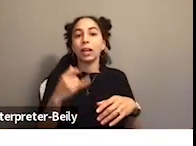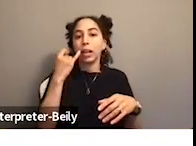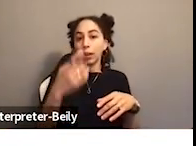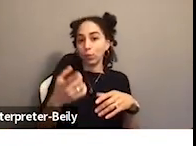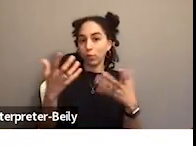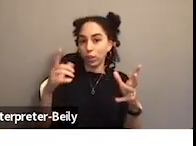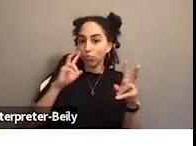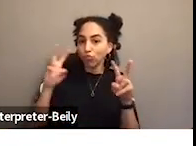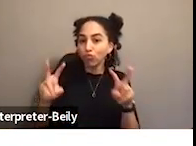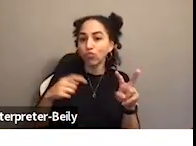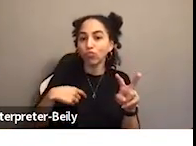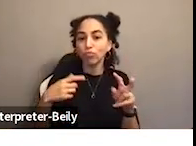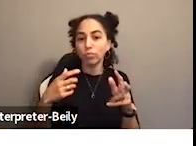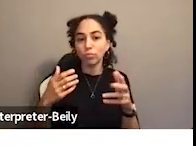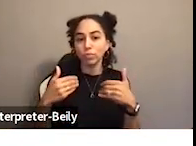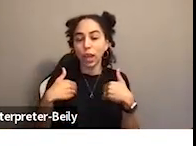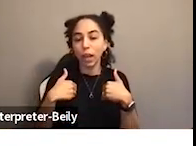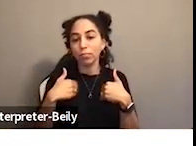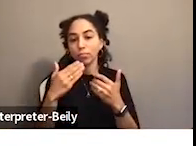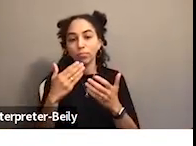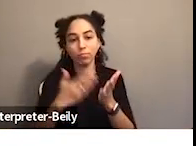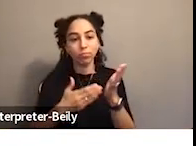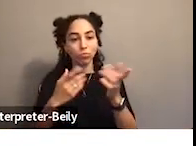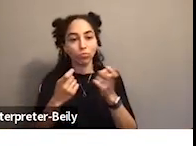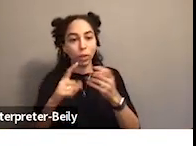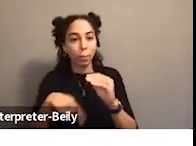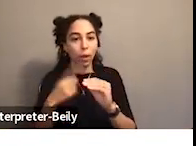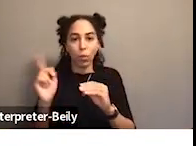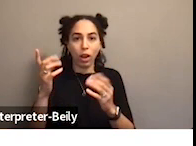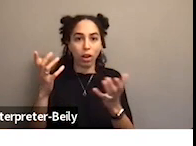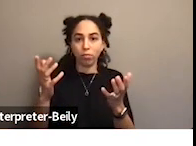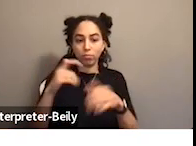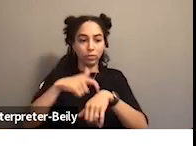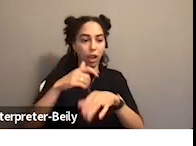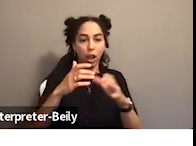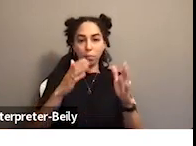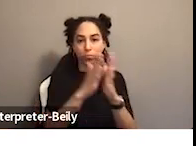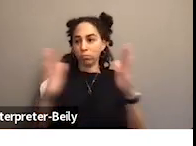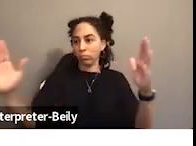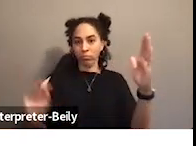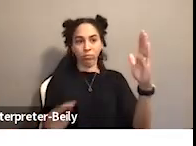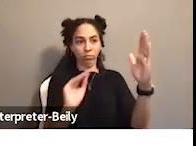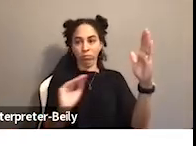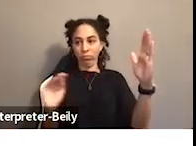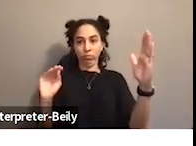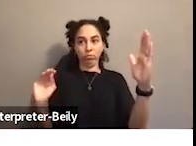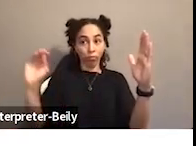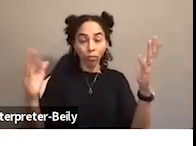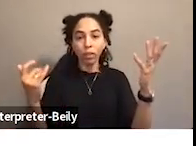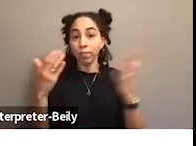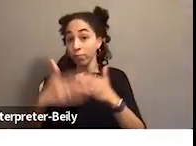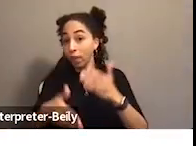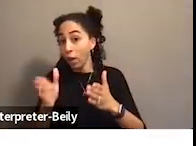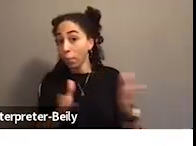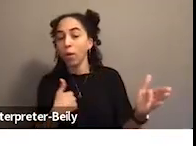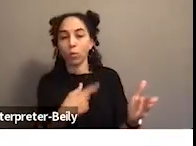at it and had some questions about where does that fit into this timeline, or is it considered a final plan? We could walk through